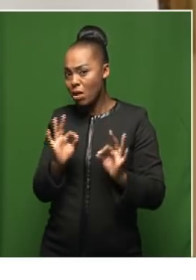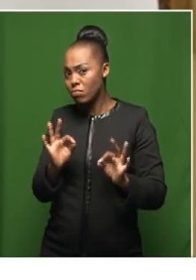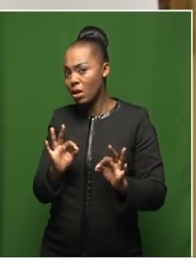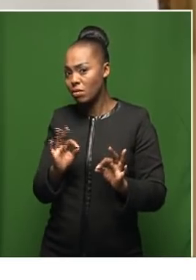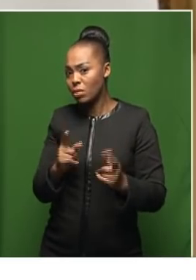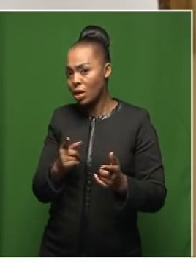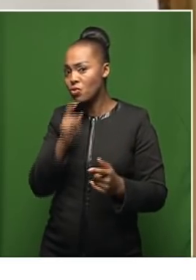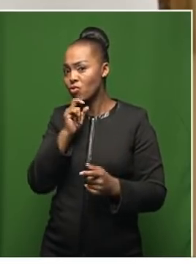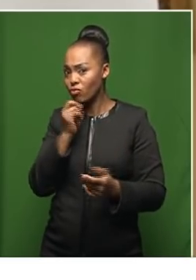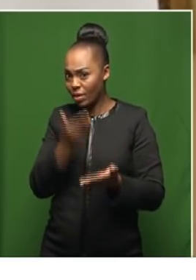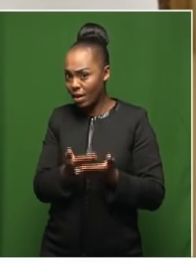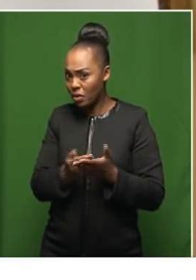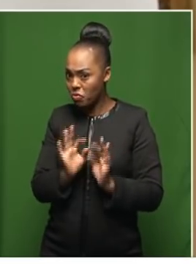use?